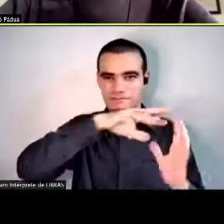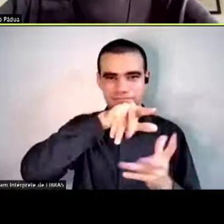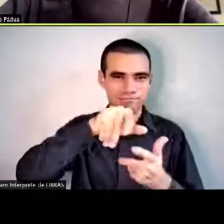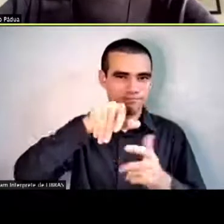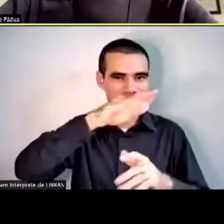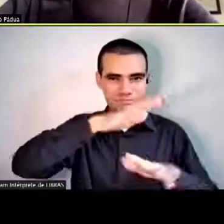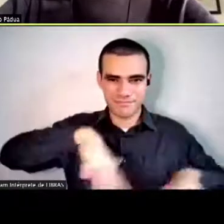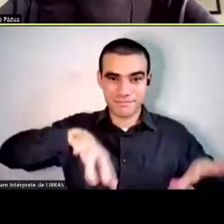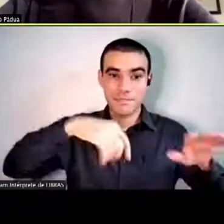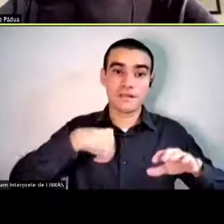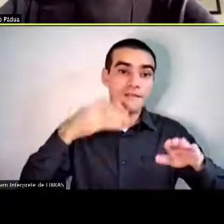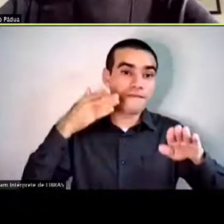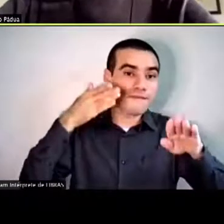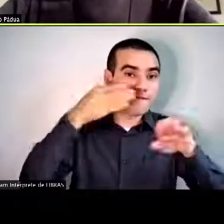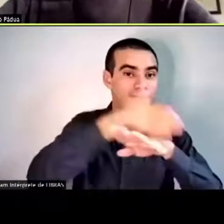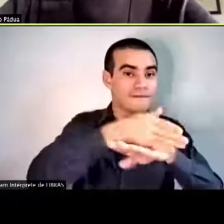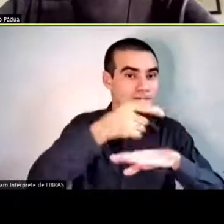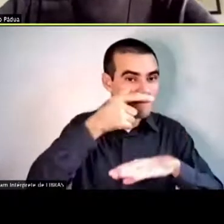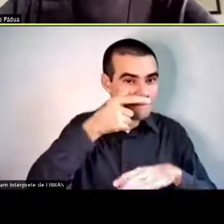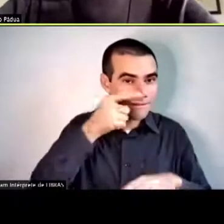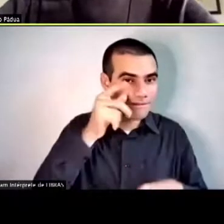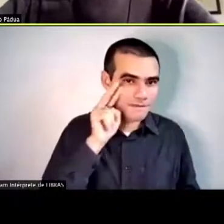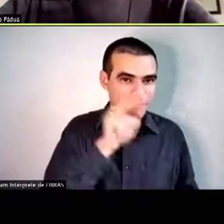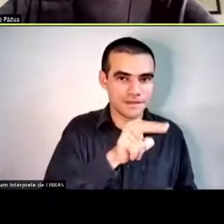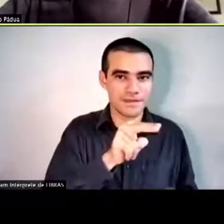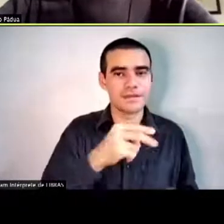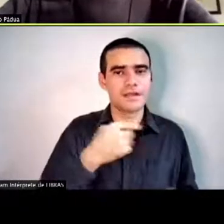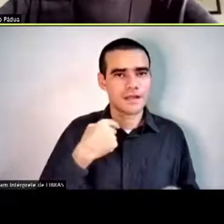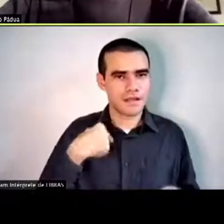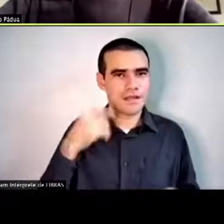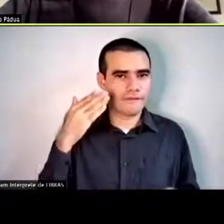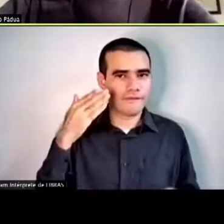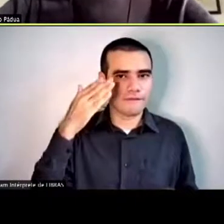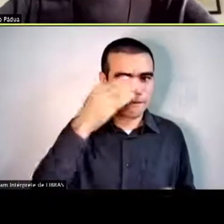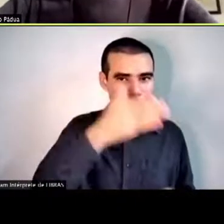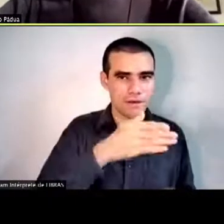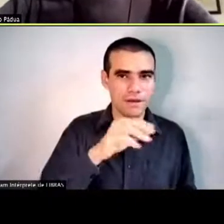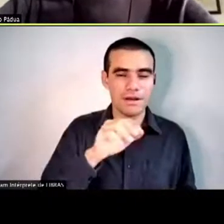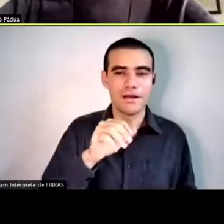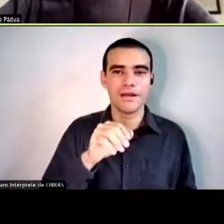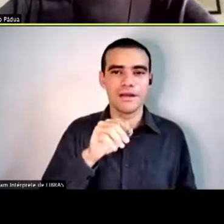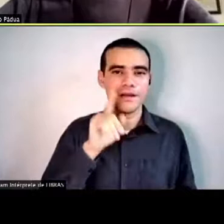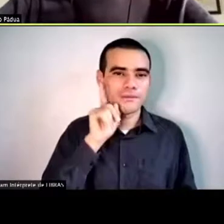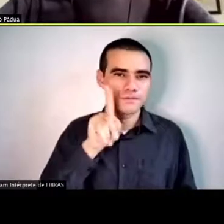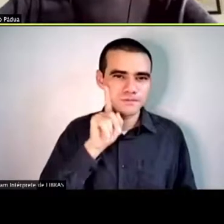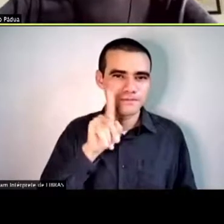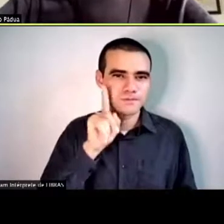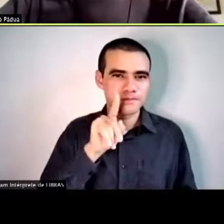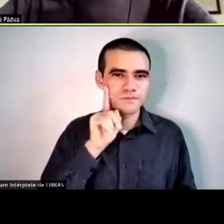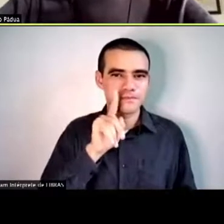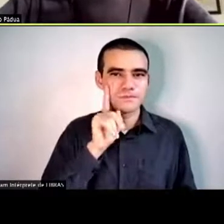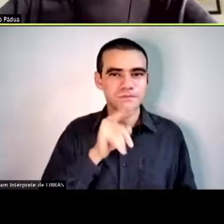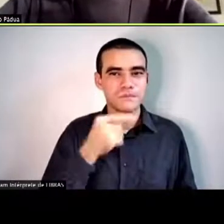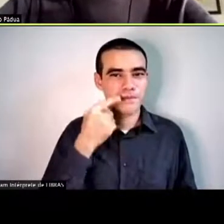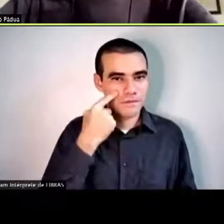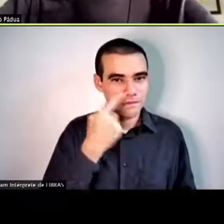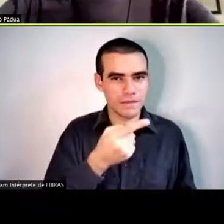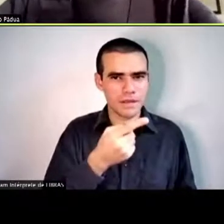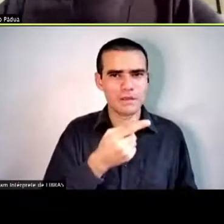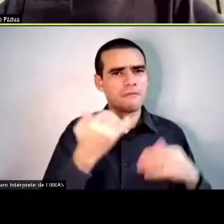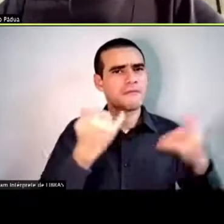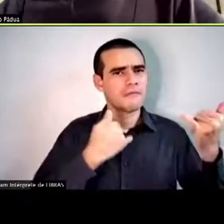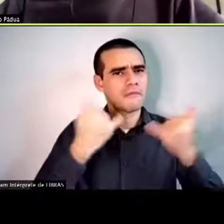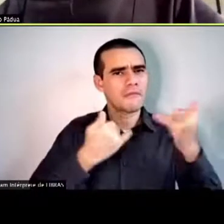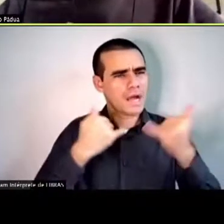hear about in the world, and I go there to look up closely And I went to Arizona State